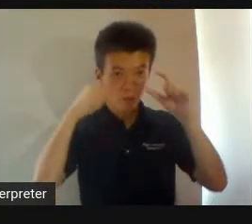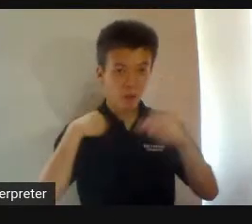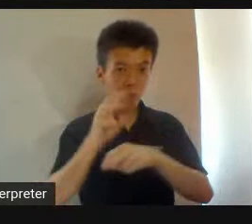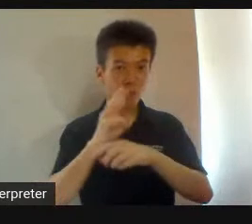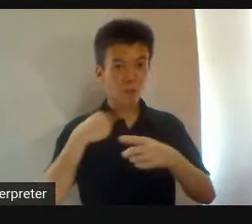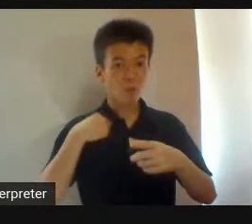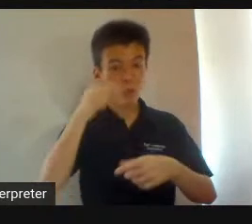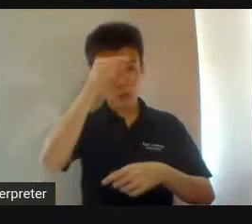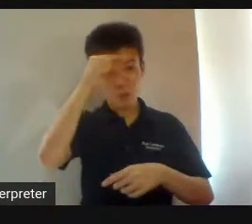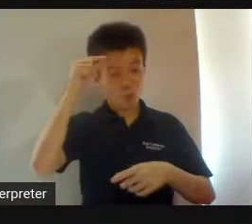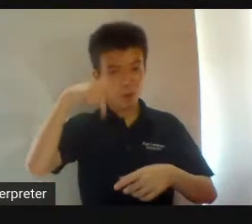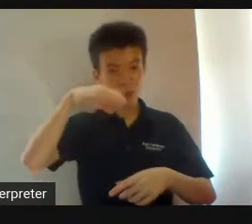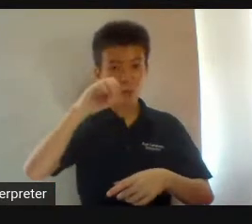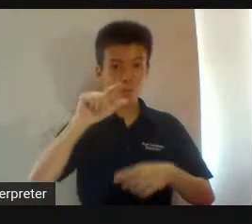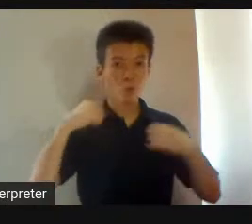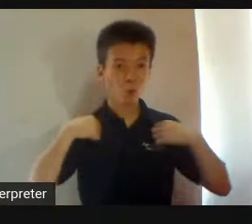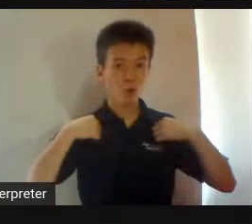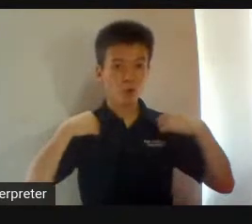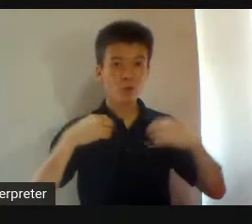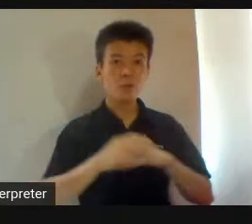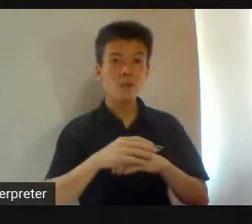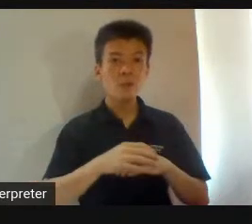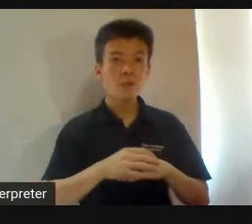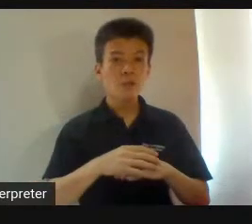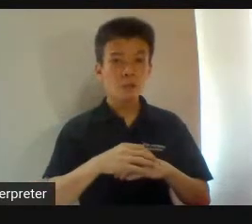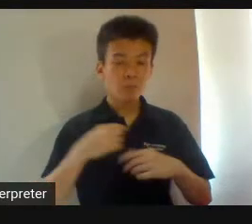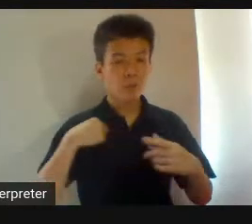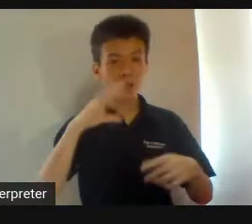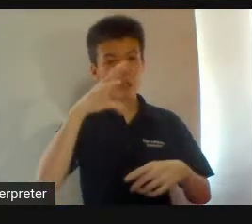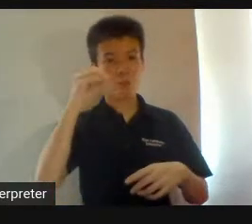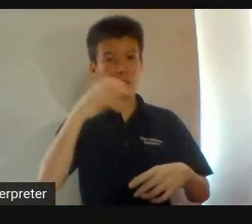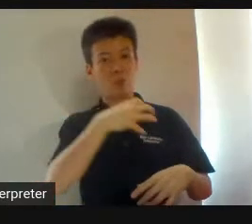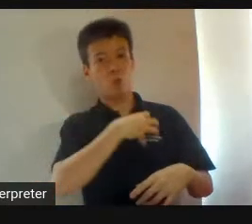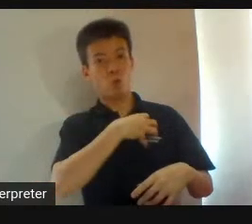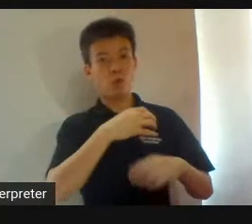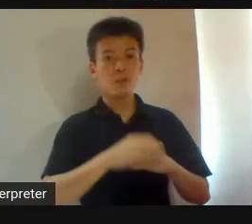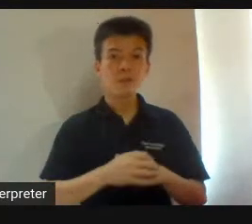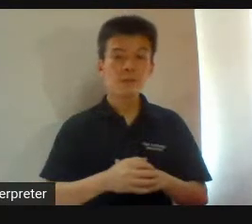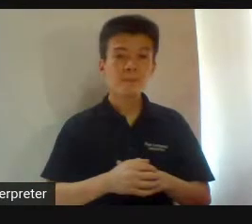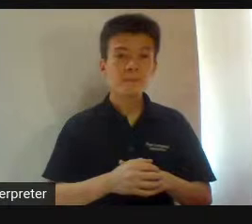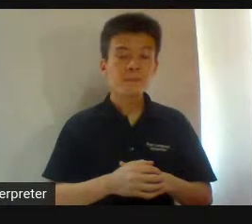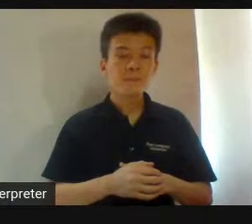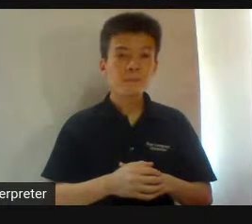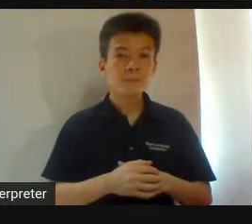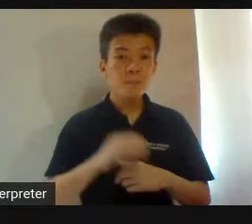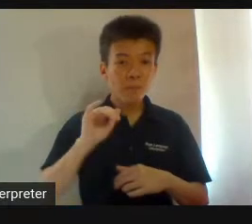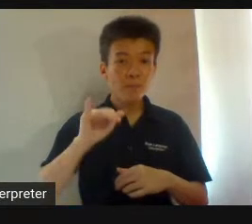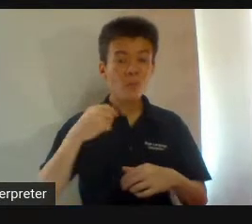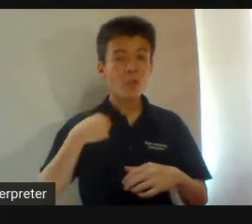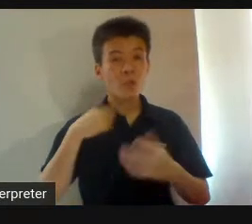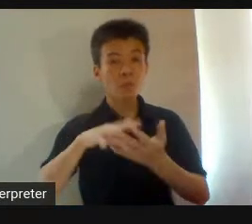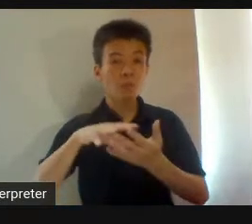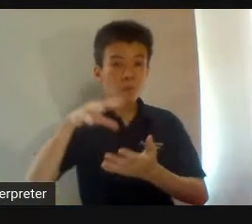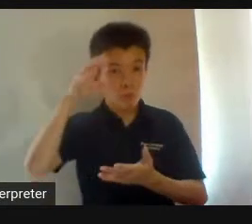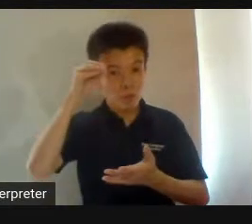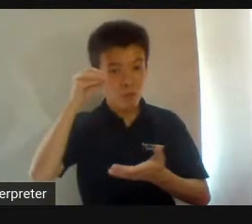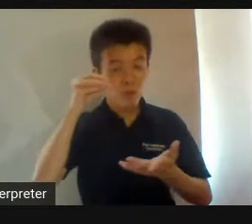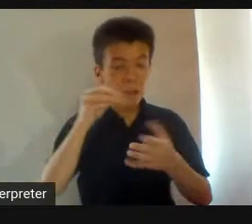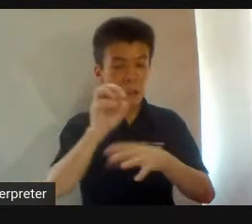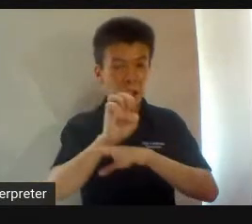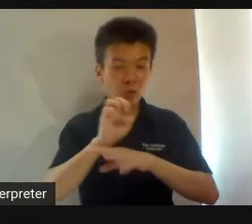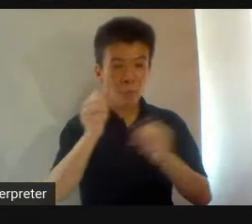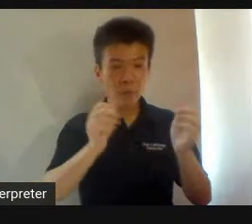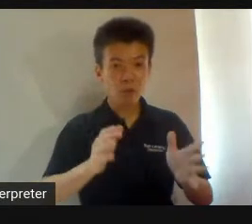my grey polo shirt with my company logo on the front as well. So I'm the Learning and Engagement Manager